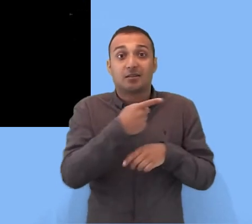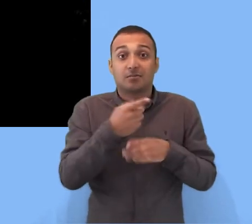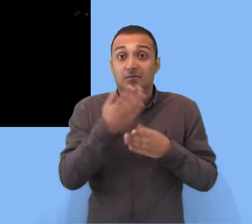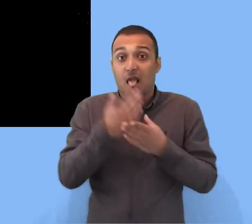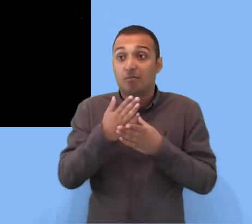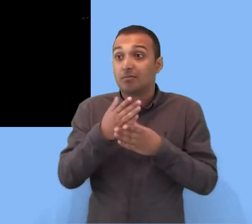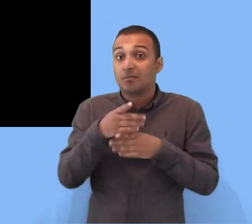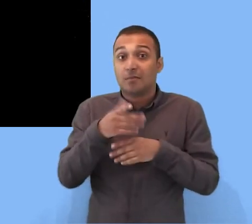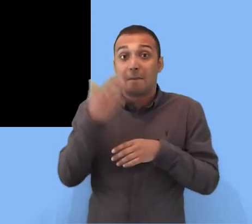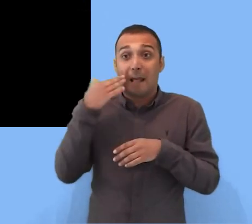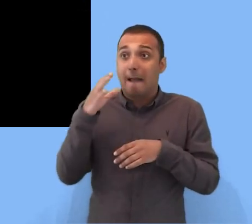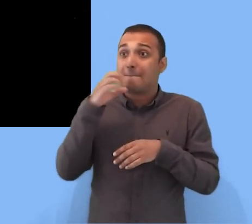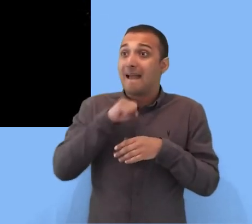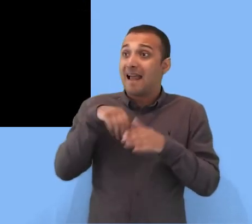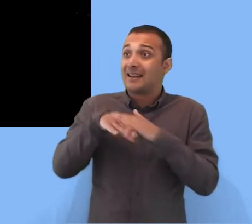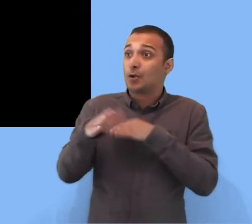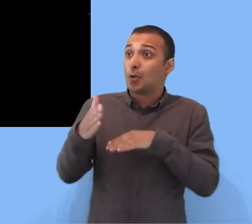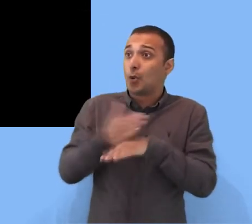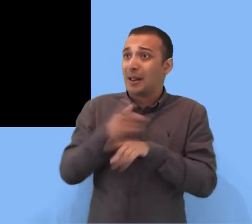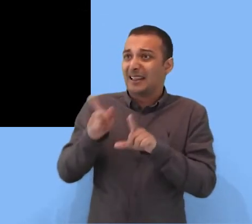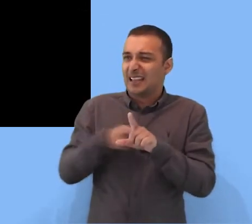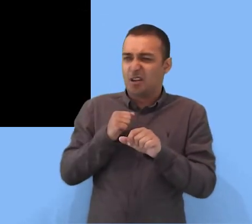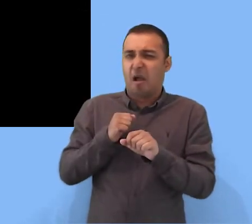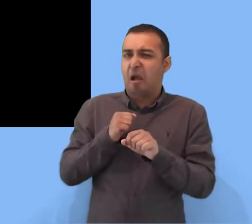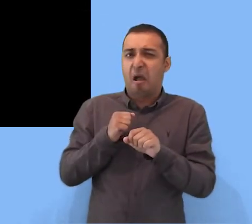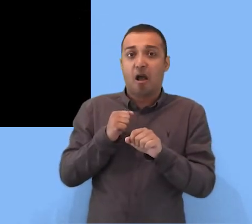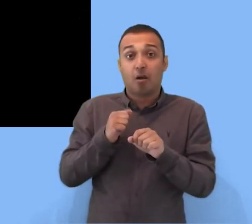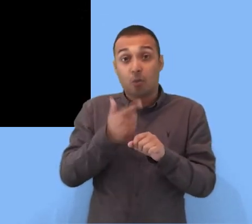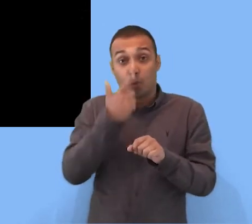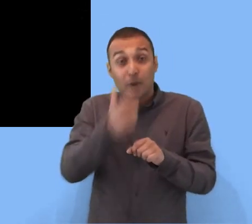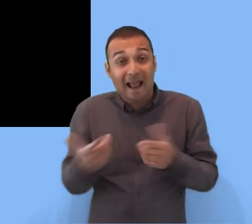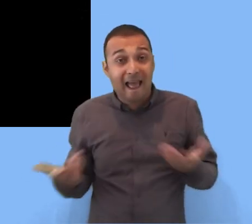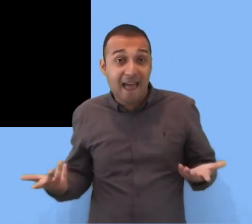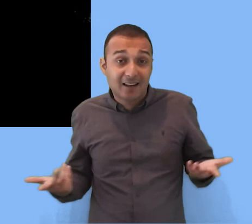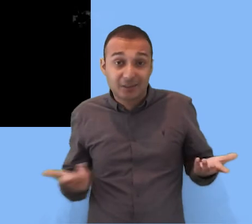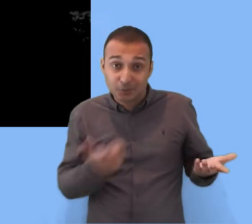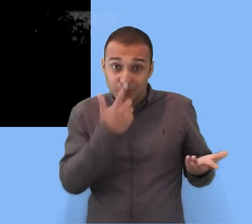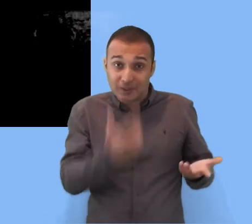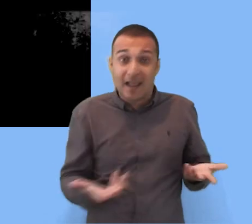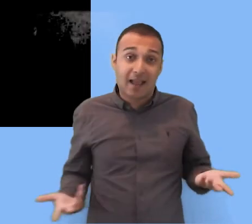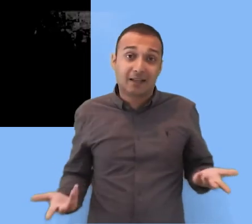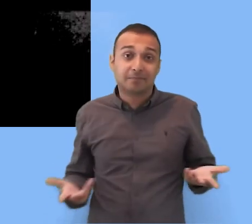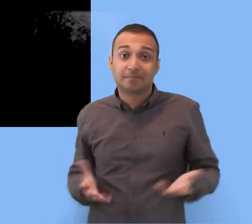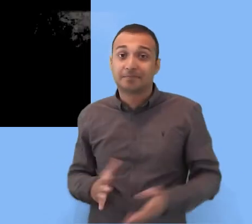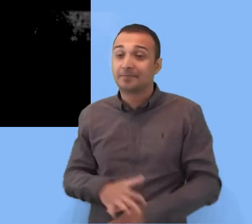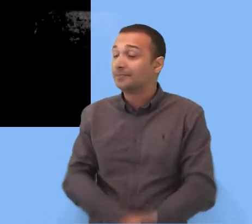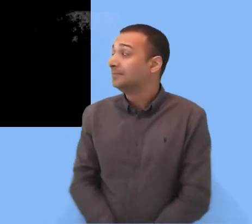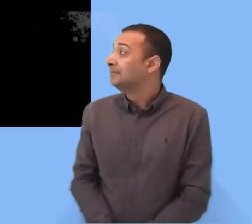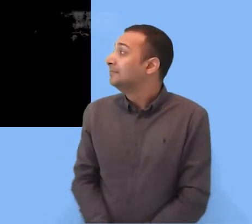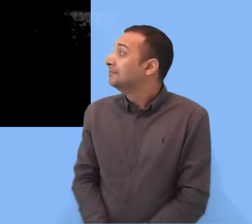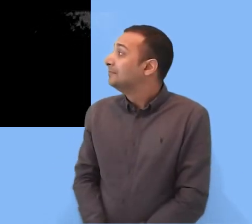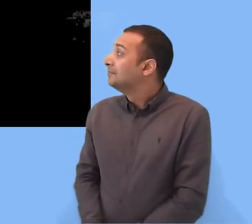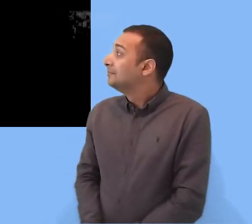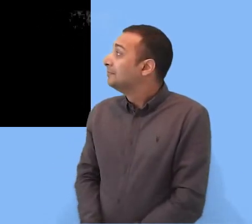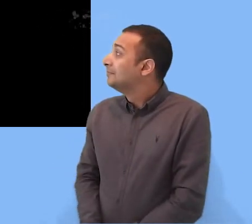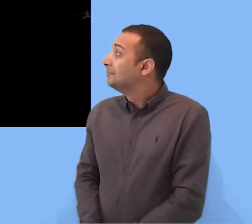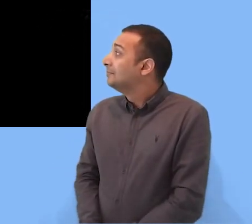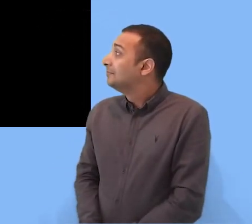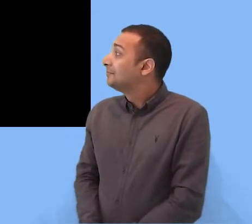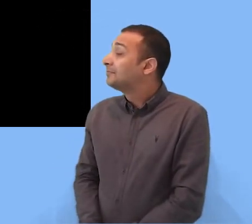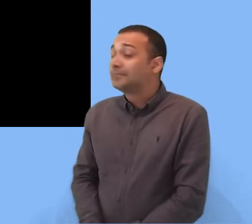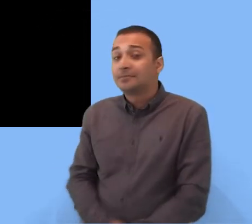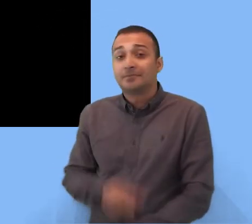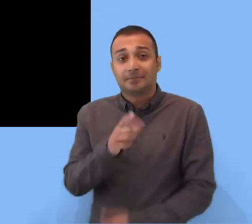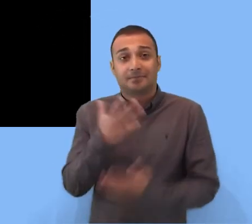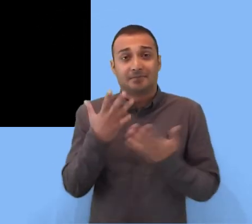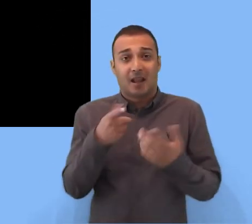Thanks so much. You mentioned Parent Power there. It's a great initiative. They've now rolled out across Oldham and are just moving